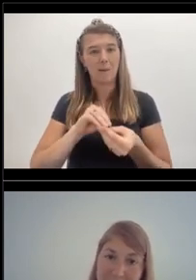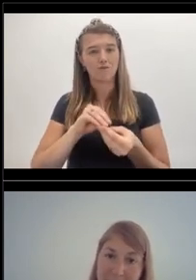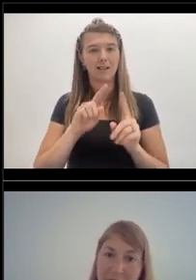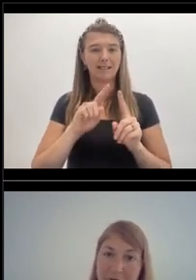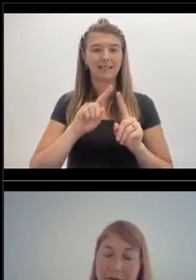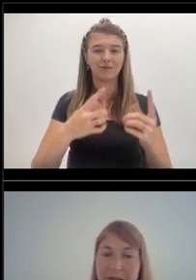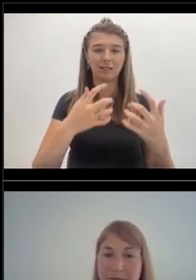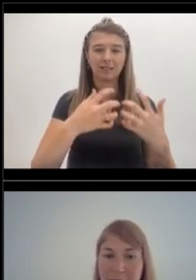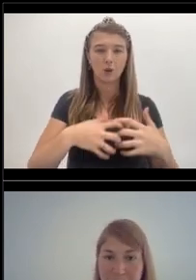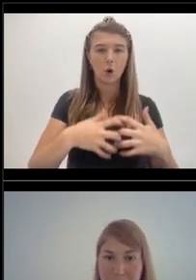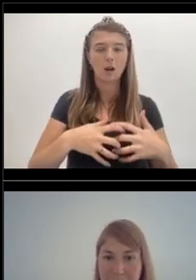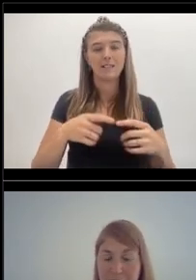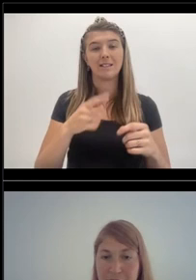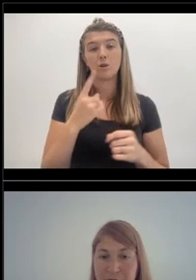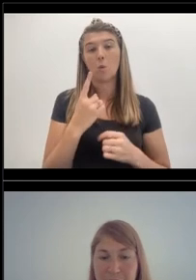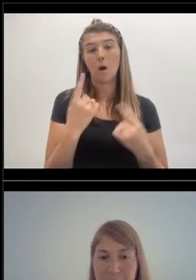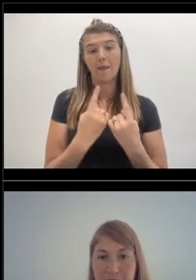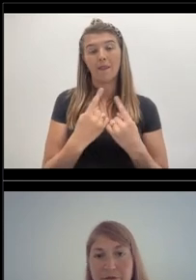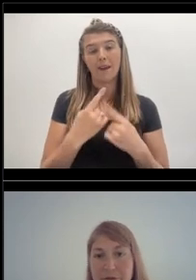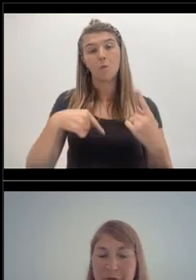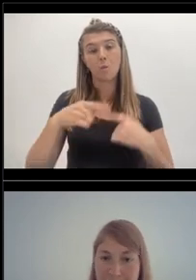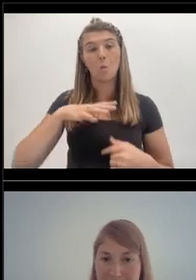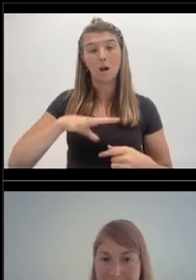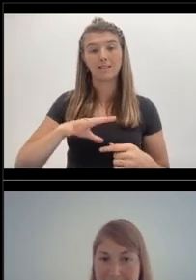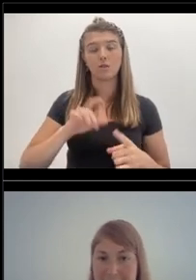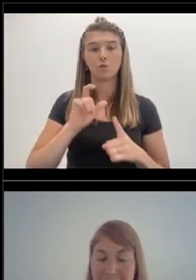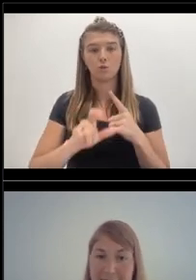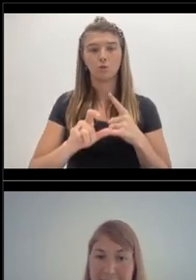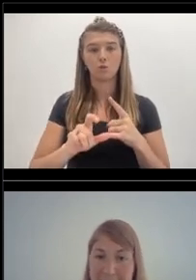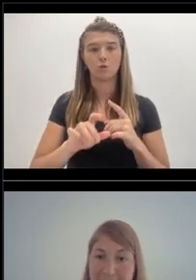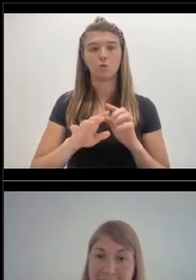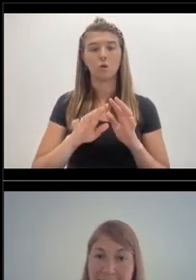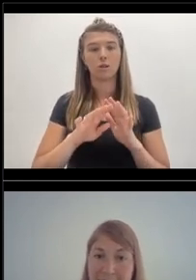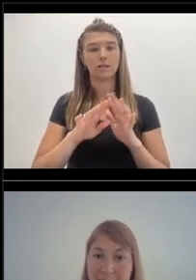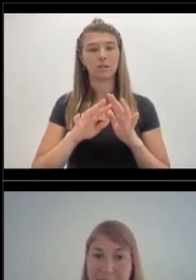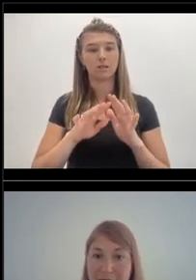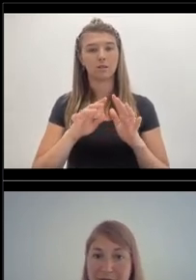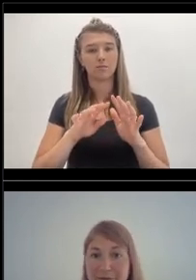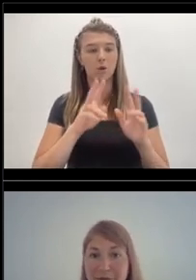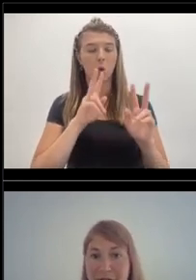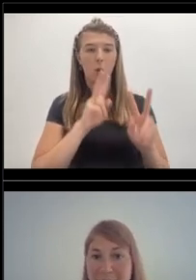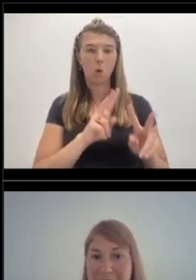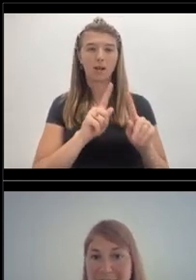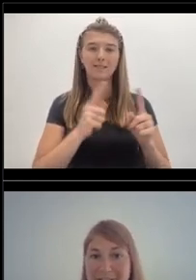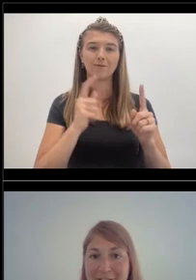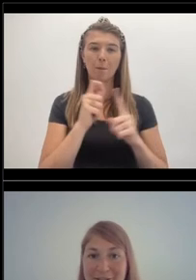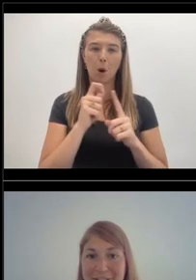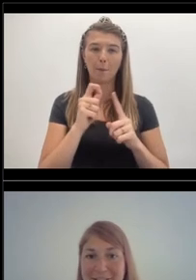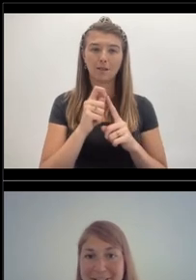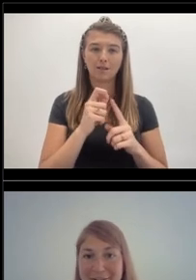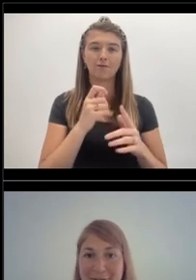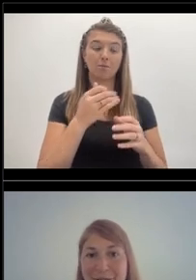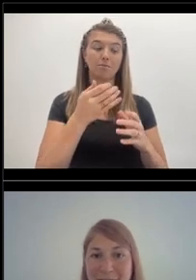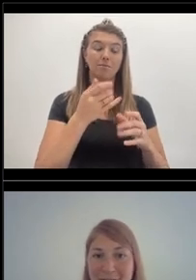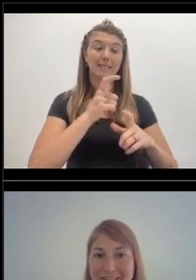technologies. And one of the things we wanted to do was not to look only at the science side, because of course I'm a scientist, so